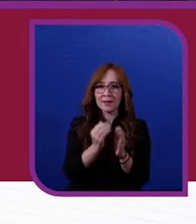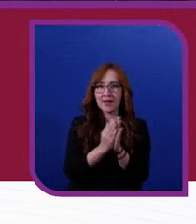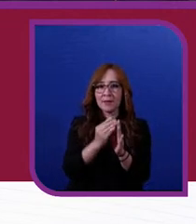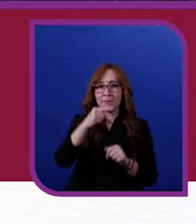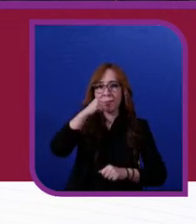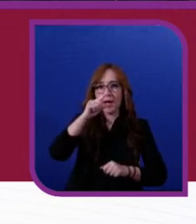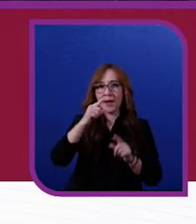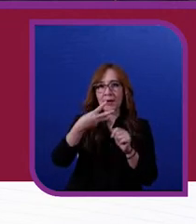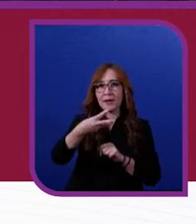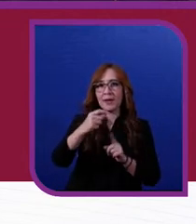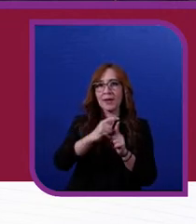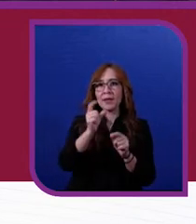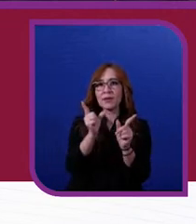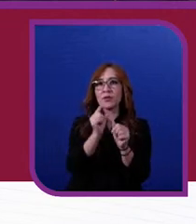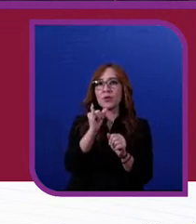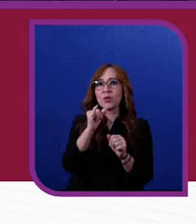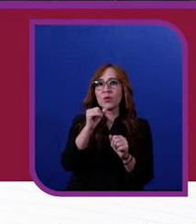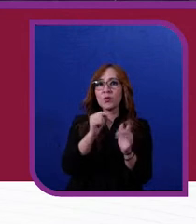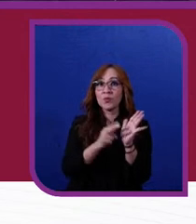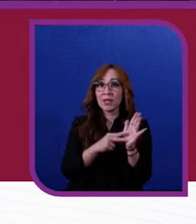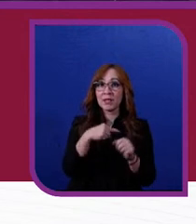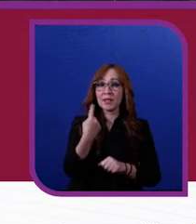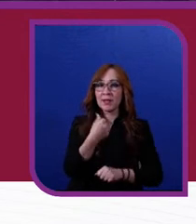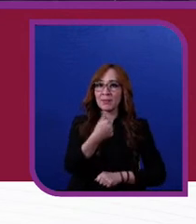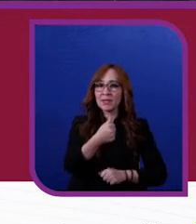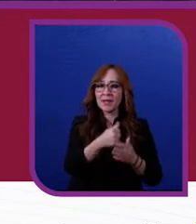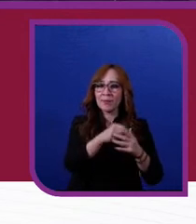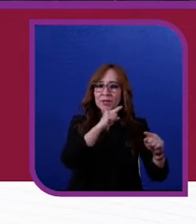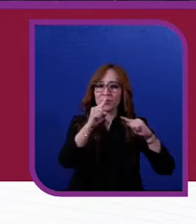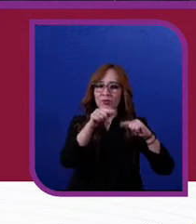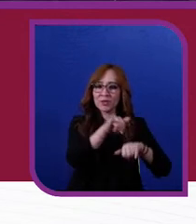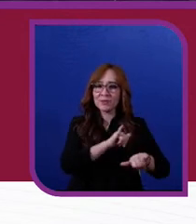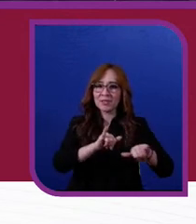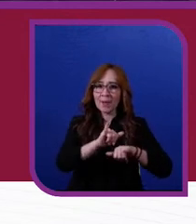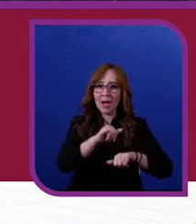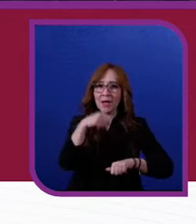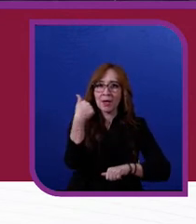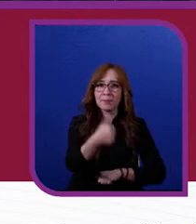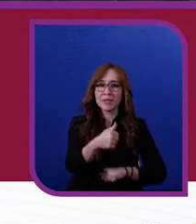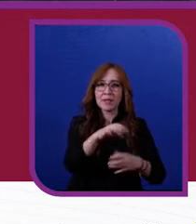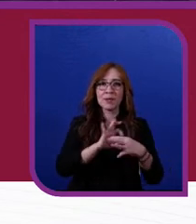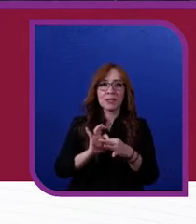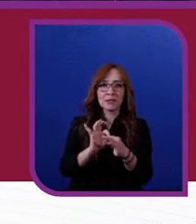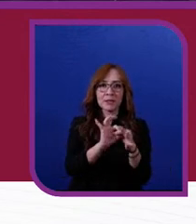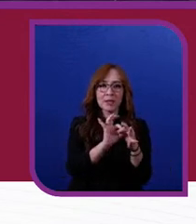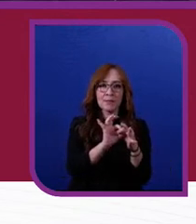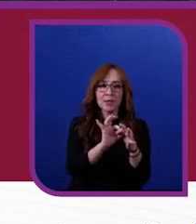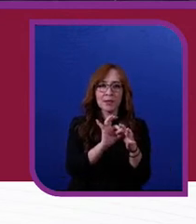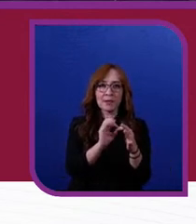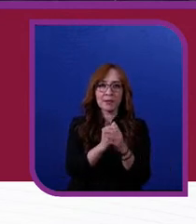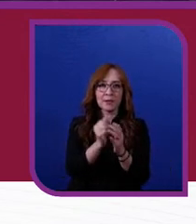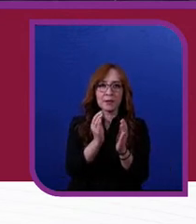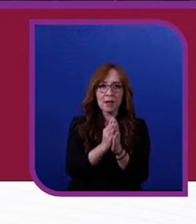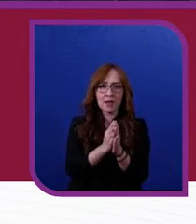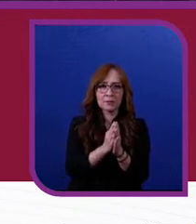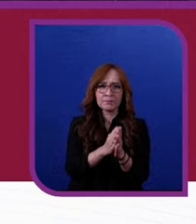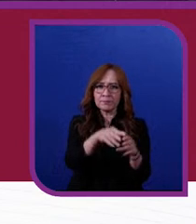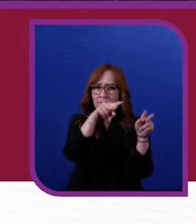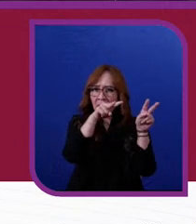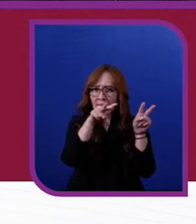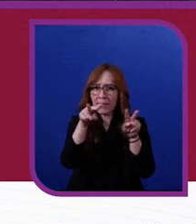na2 together and work together a so we can get the optimal optimis